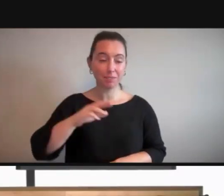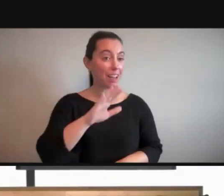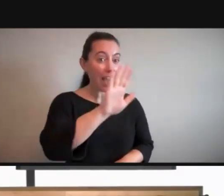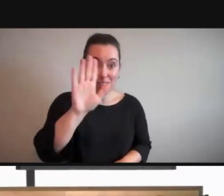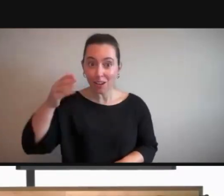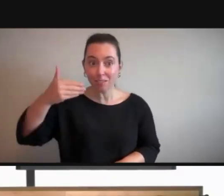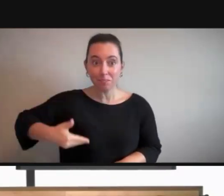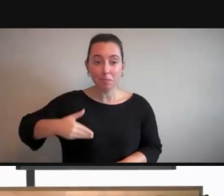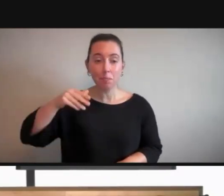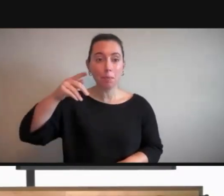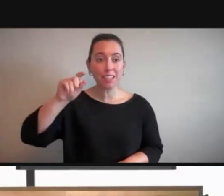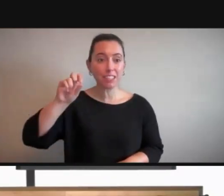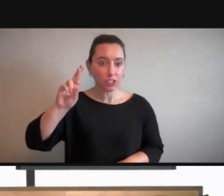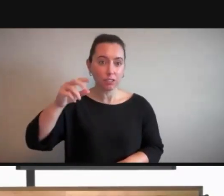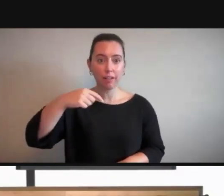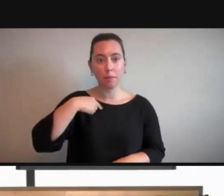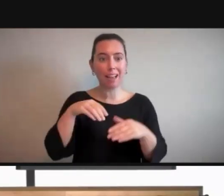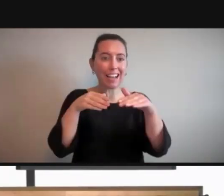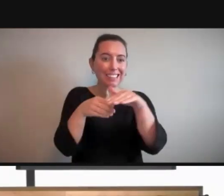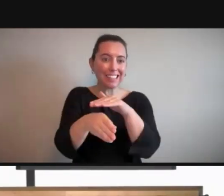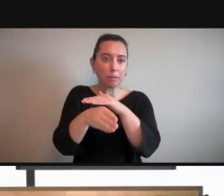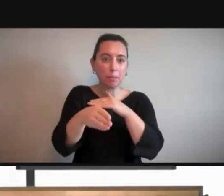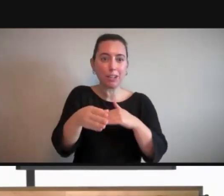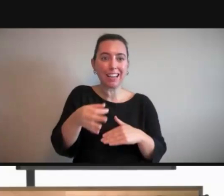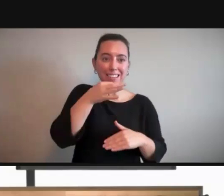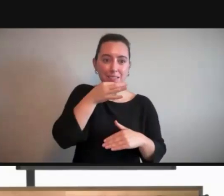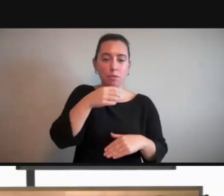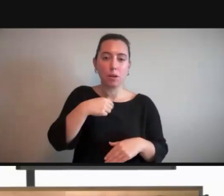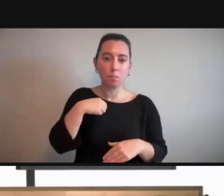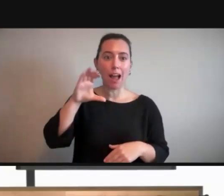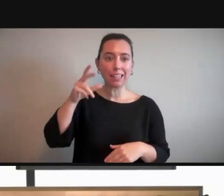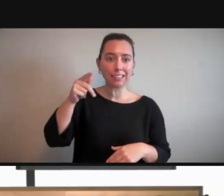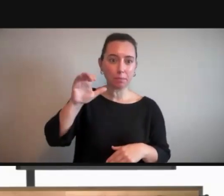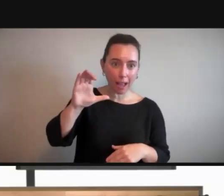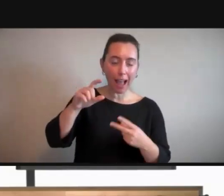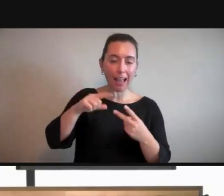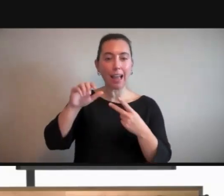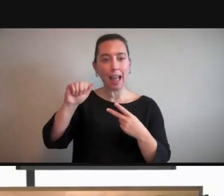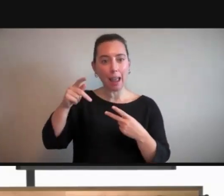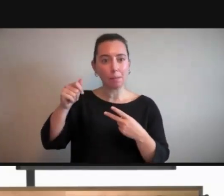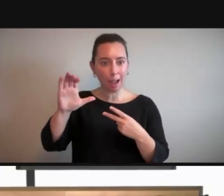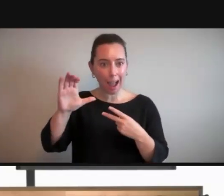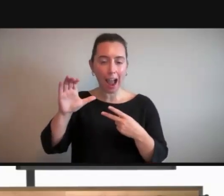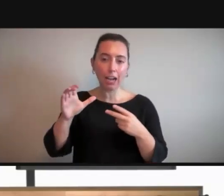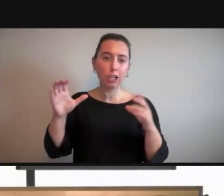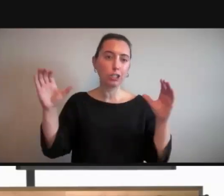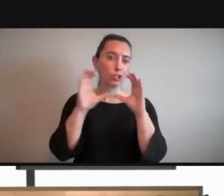an accessibility expert. I am a CPEC and ADS a certified expert, so